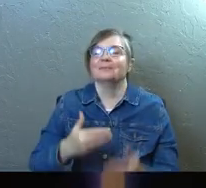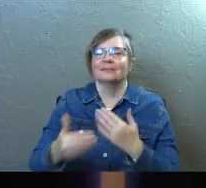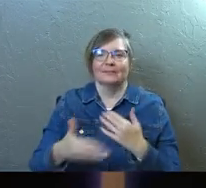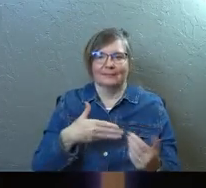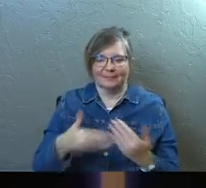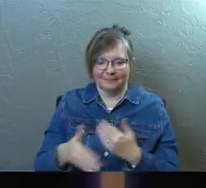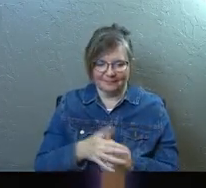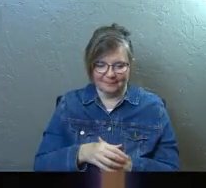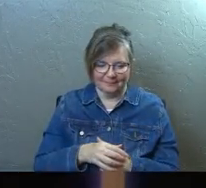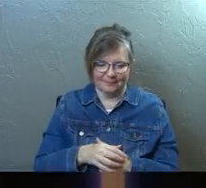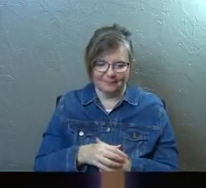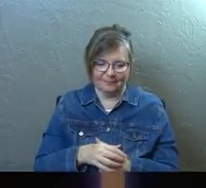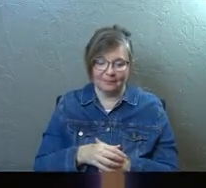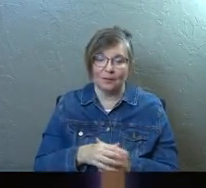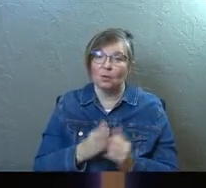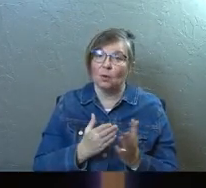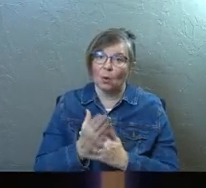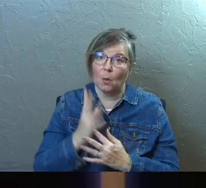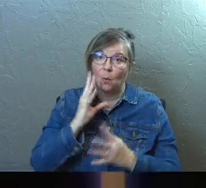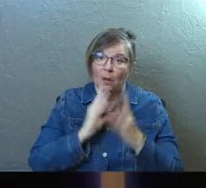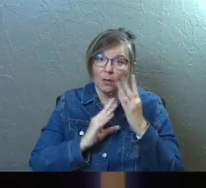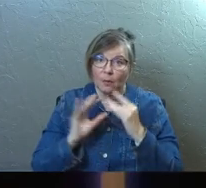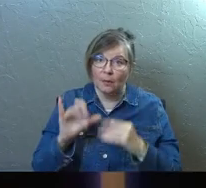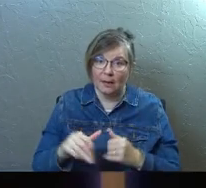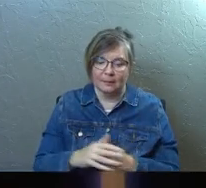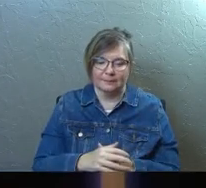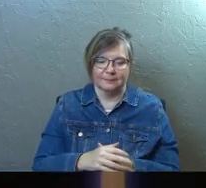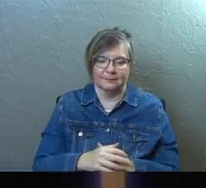Anyway, you're going through that.